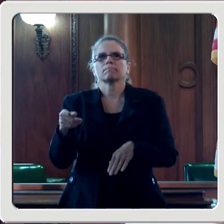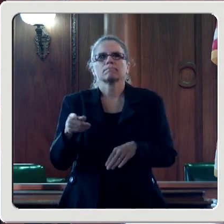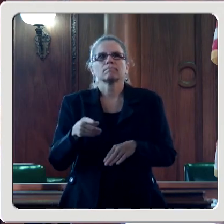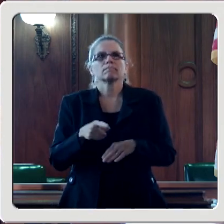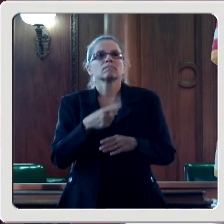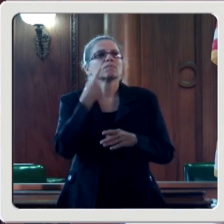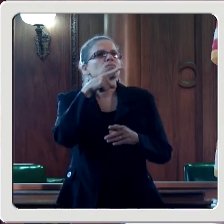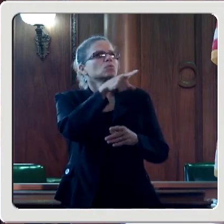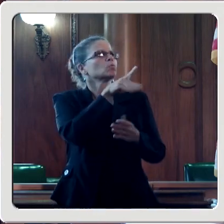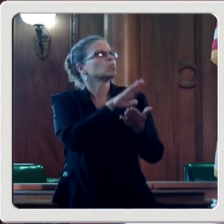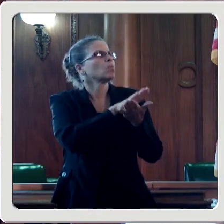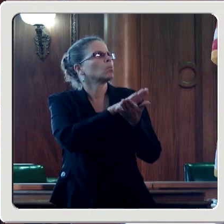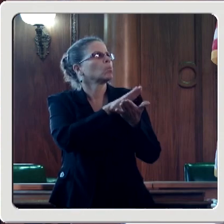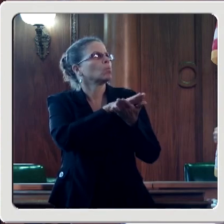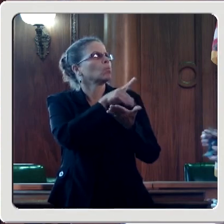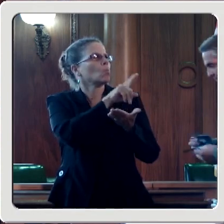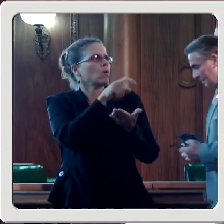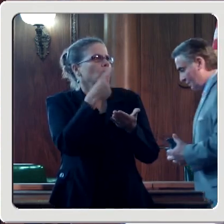Dan, Superintendent Warren, please.